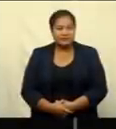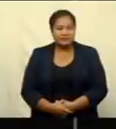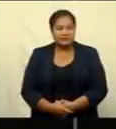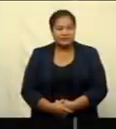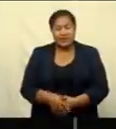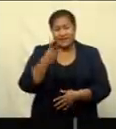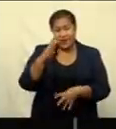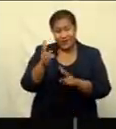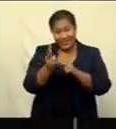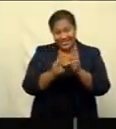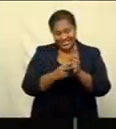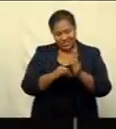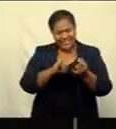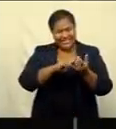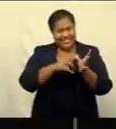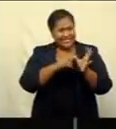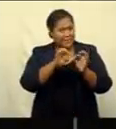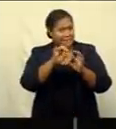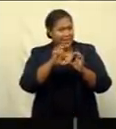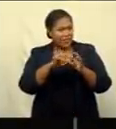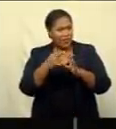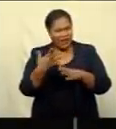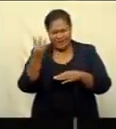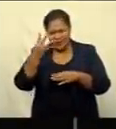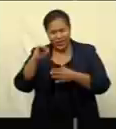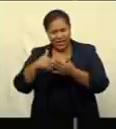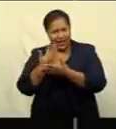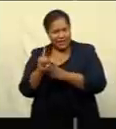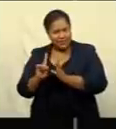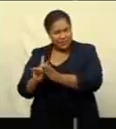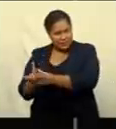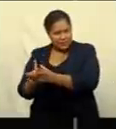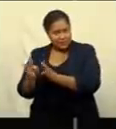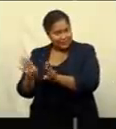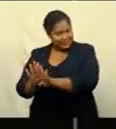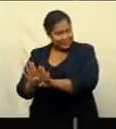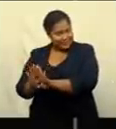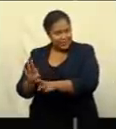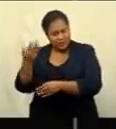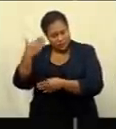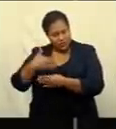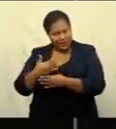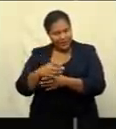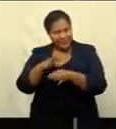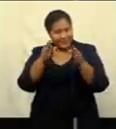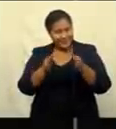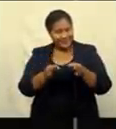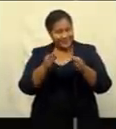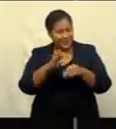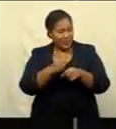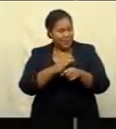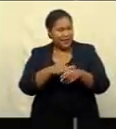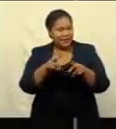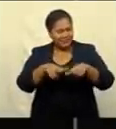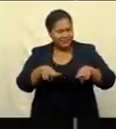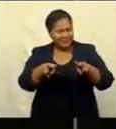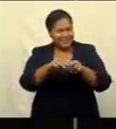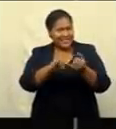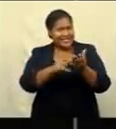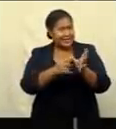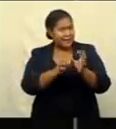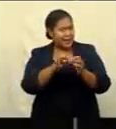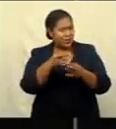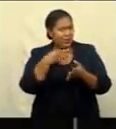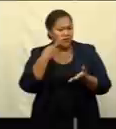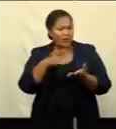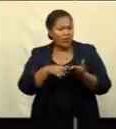Four villages in Sambeto will be going on a 14-day lockdown from tonight. The decision was made after the Vanua of Sambeto recorded